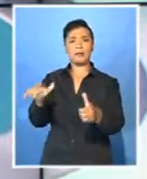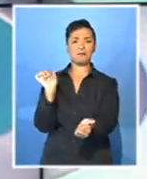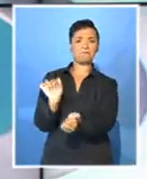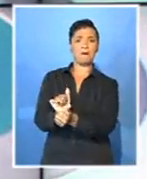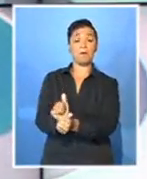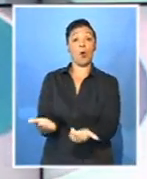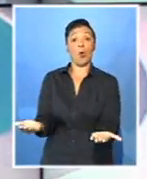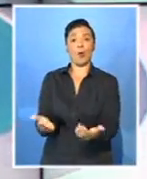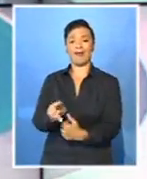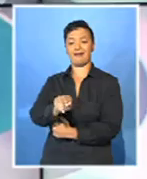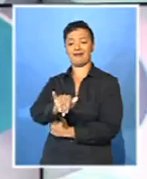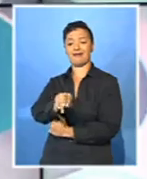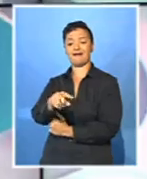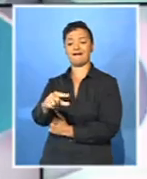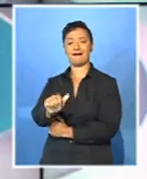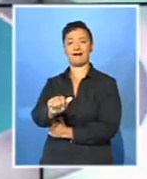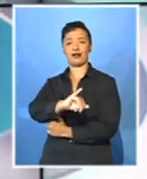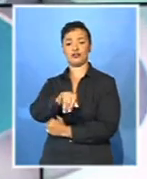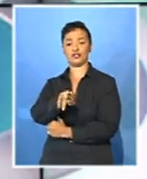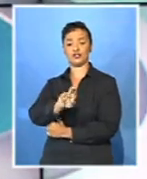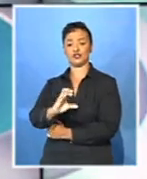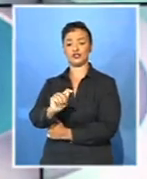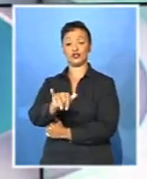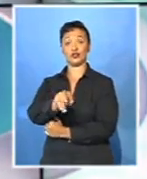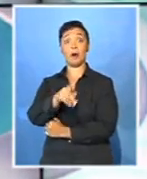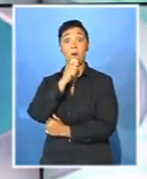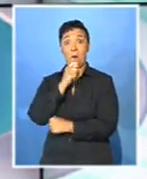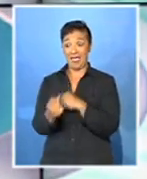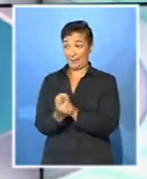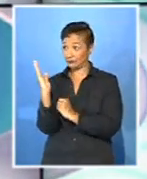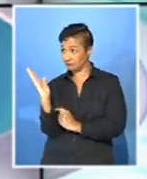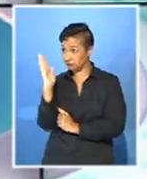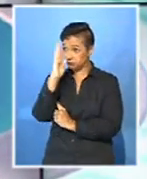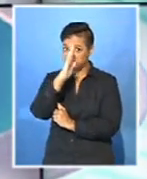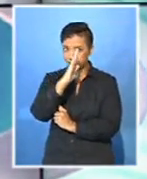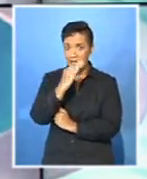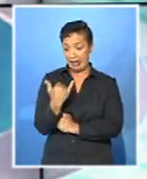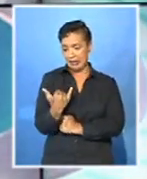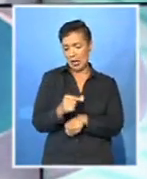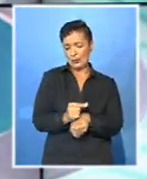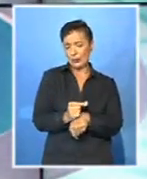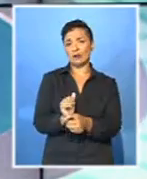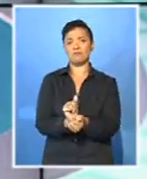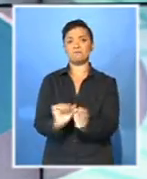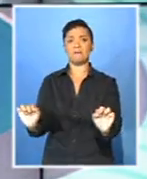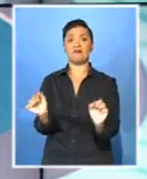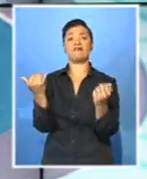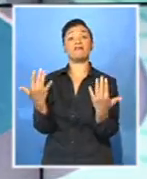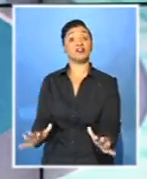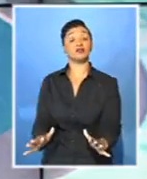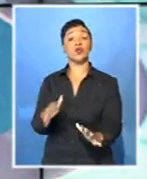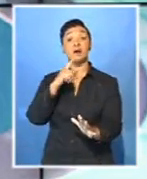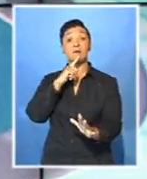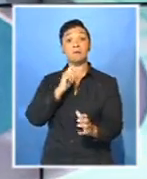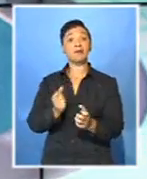Nyanga Junction on the Cape Flats in the Western Cape since early this morning. They were released a short while ago. The hostage drama